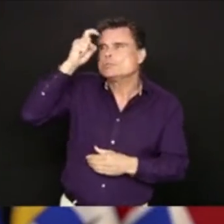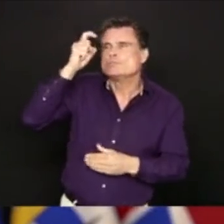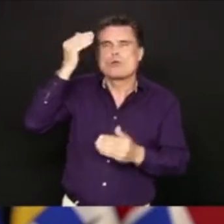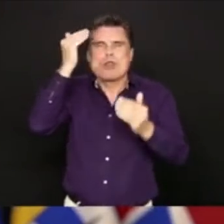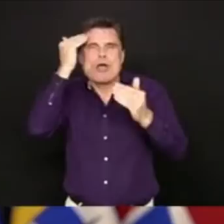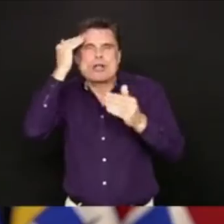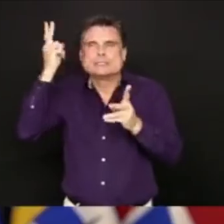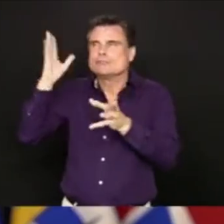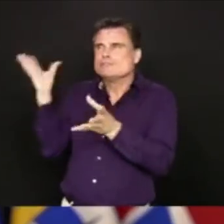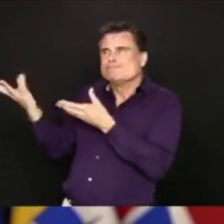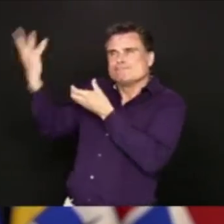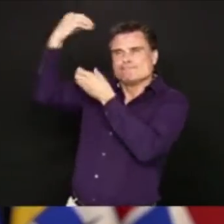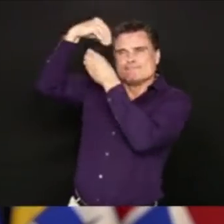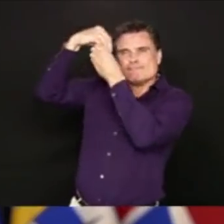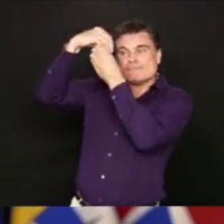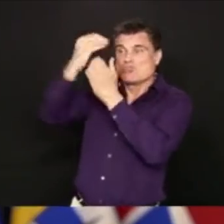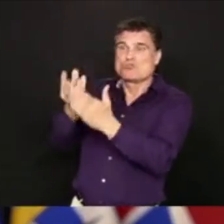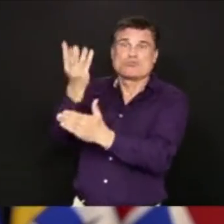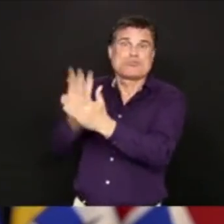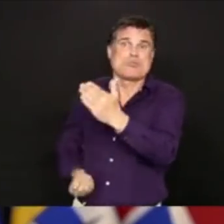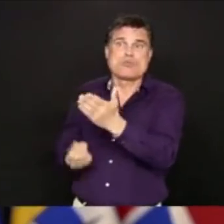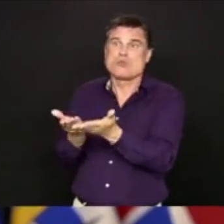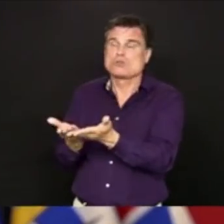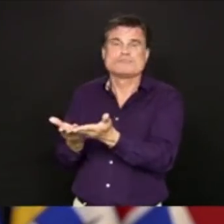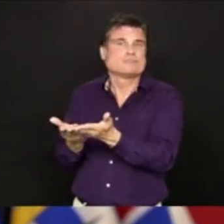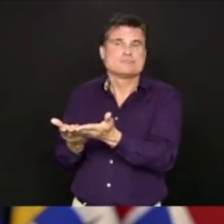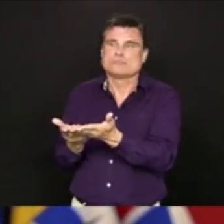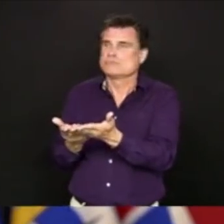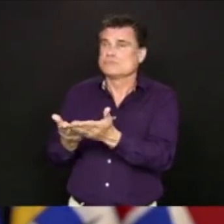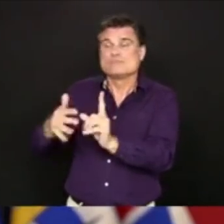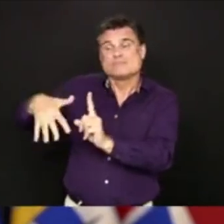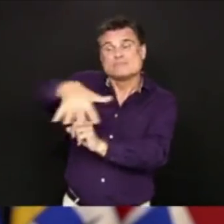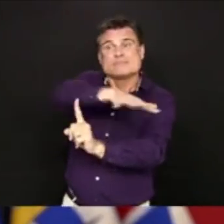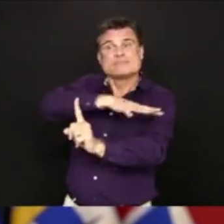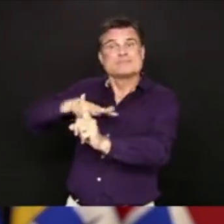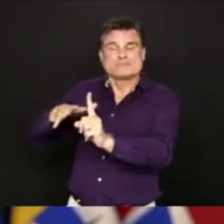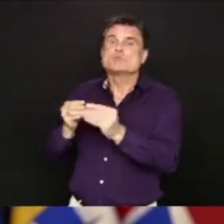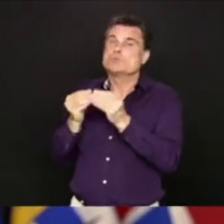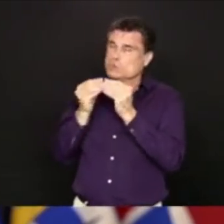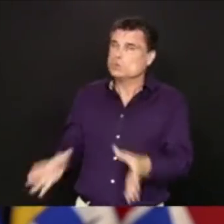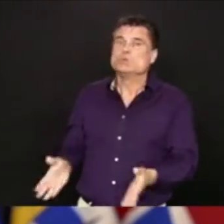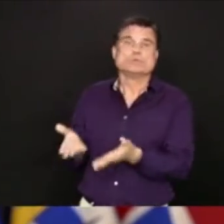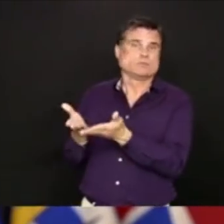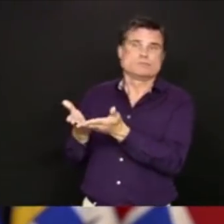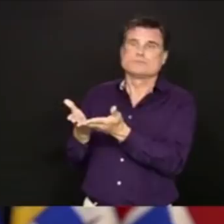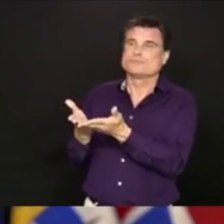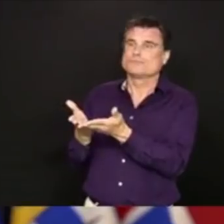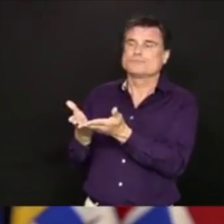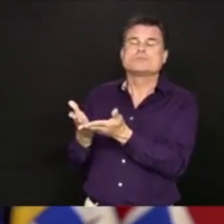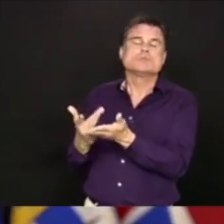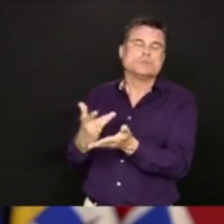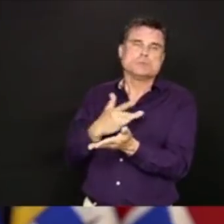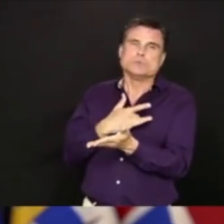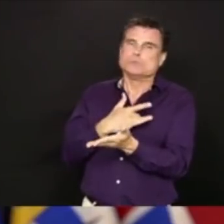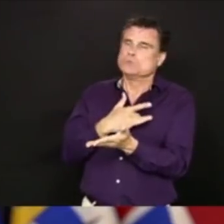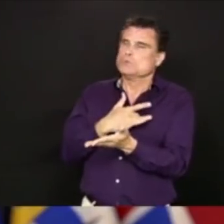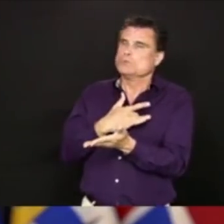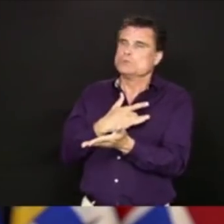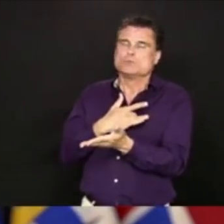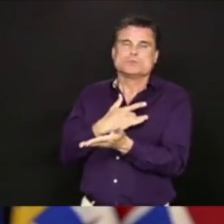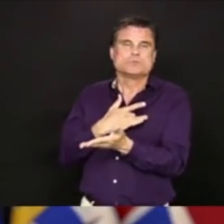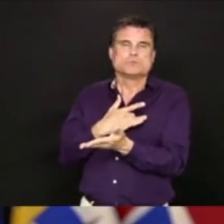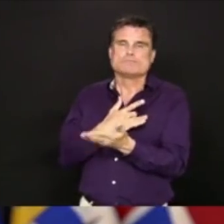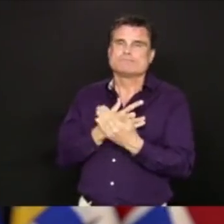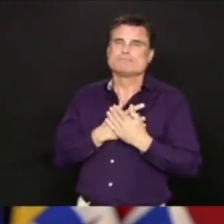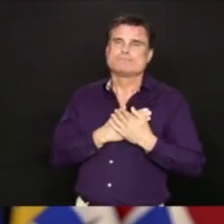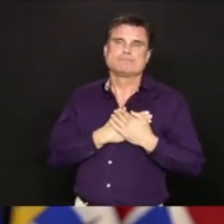My thoughts are with her family and her entire community, as I recognize the tragic impact this has